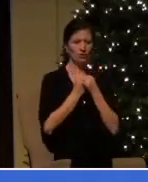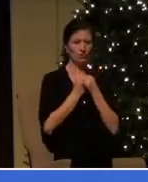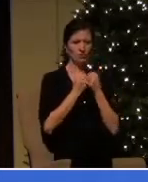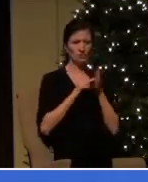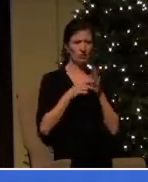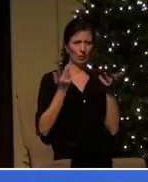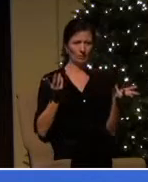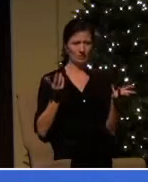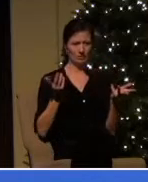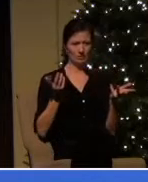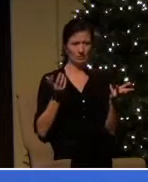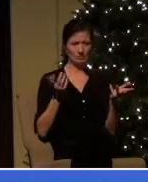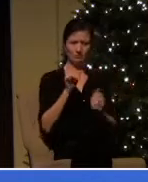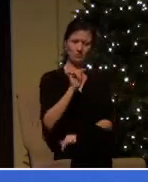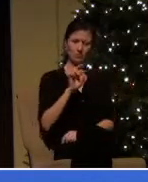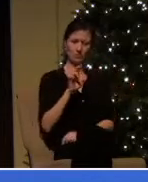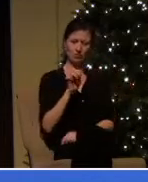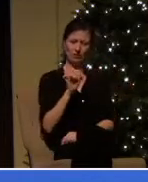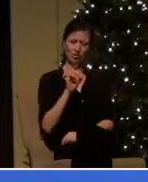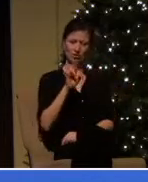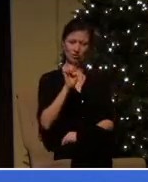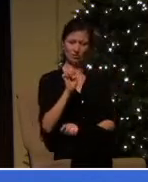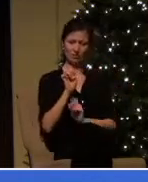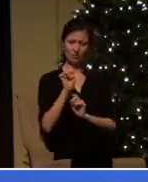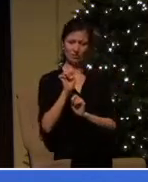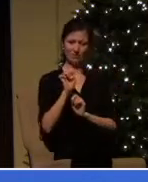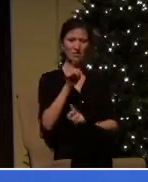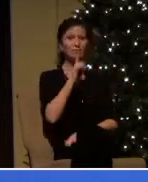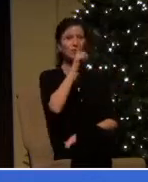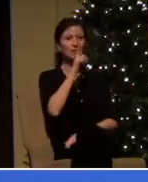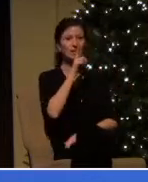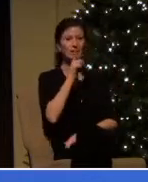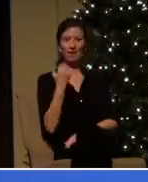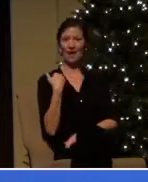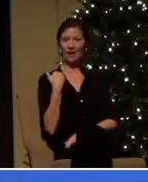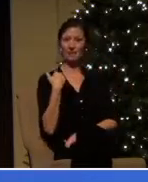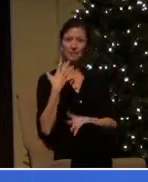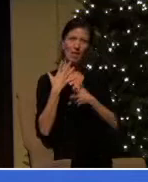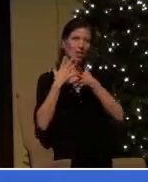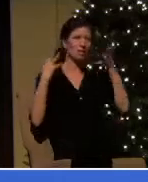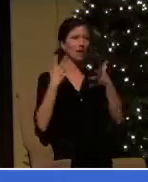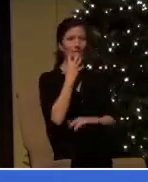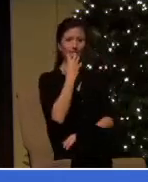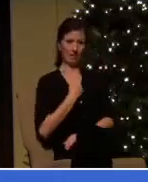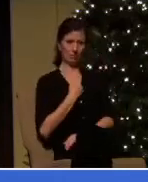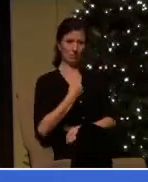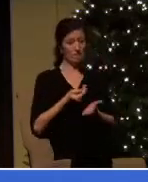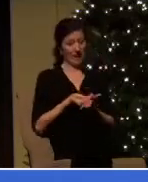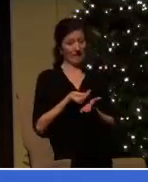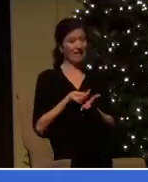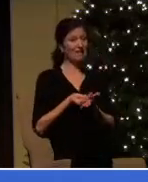Well, treasure is something upon which you place an incredibly high value. It may be a monetary